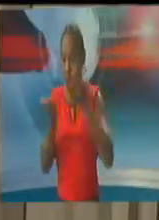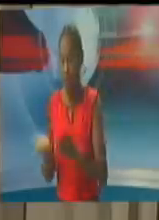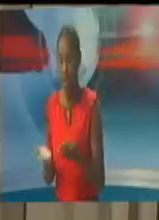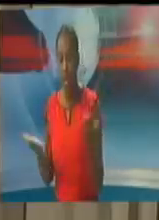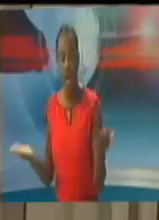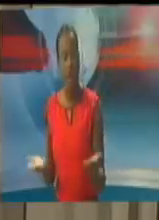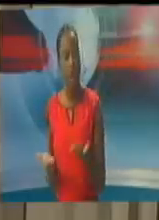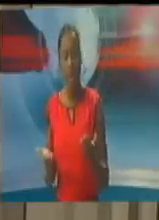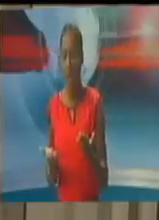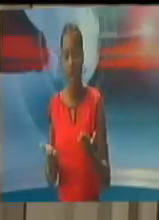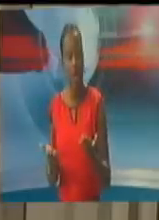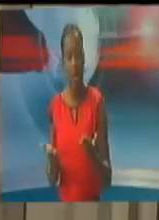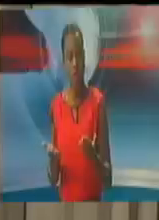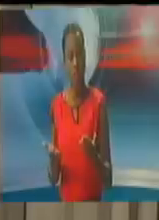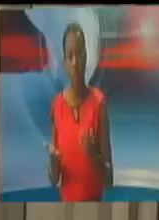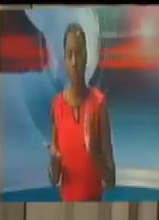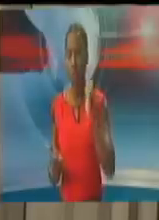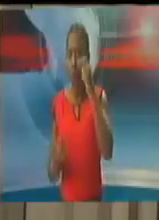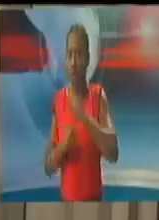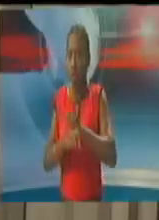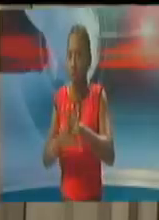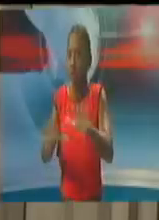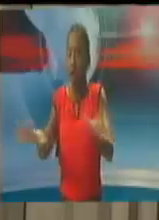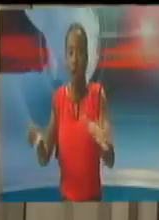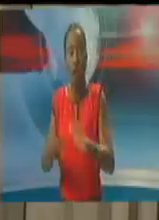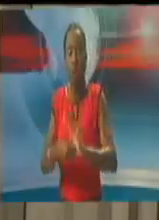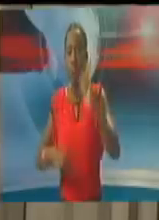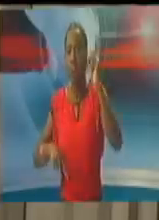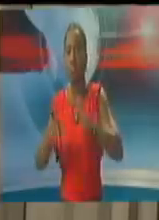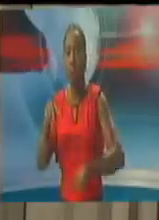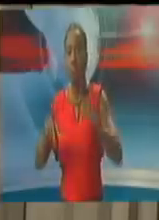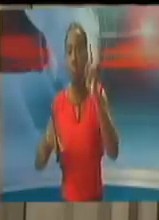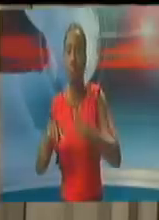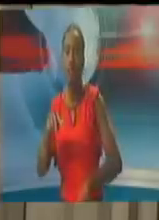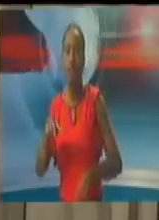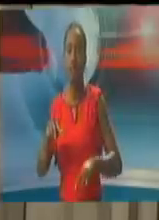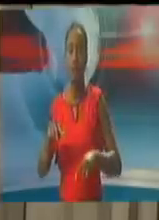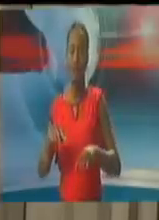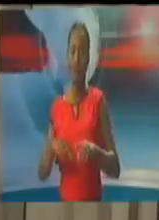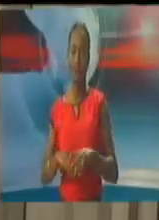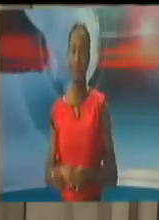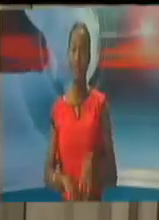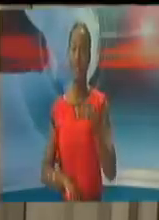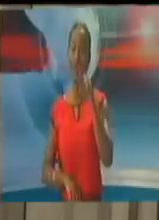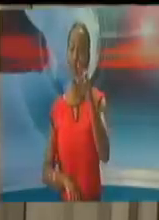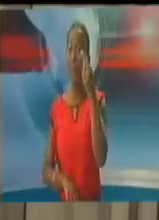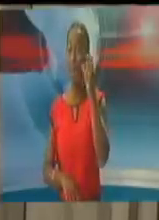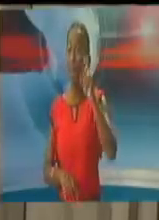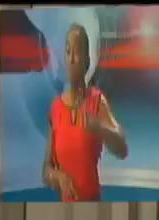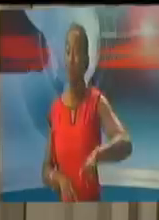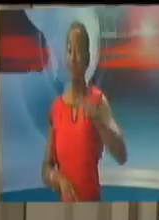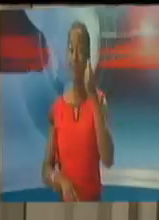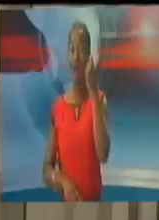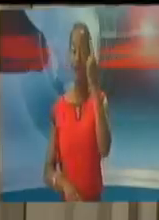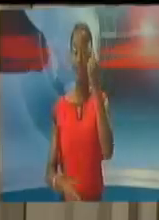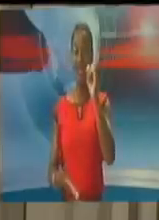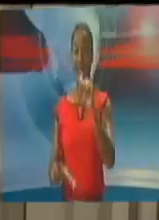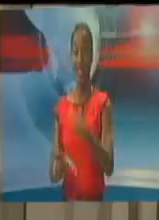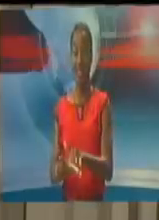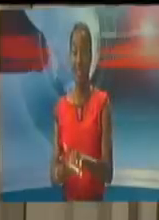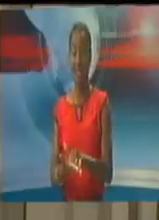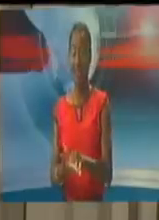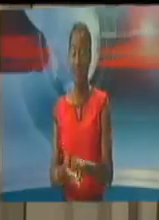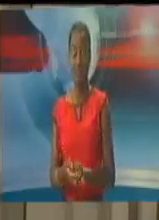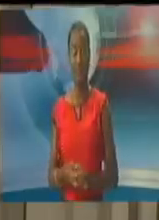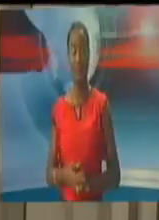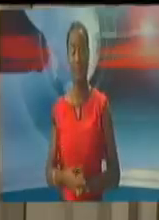we're trying to protect the people here in our environment and in our population. understand that is not an easy decision to